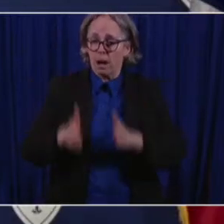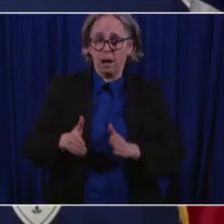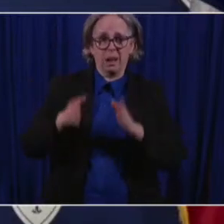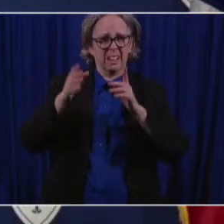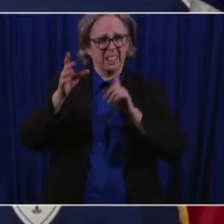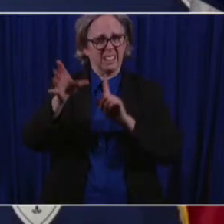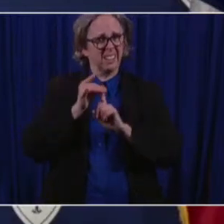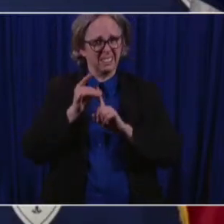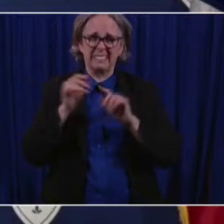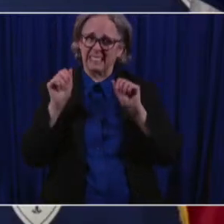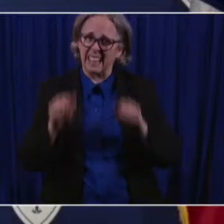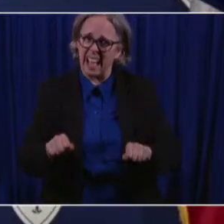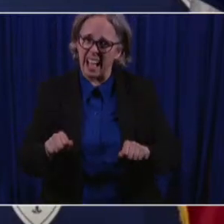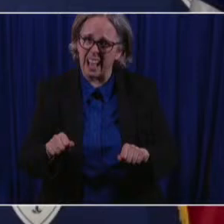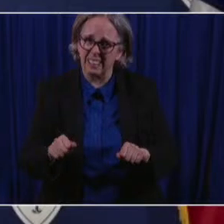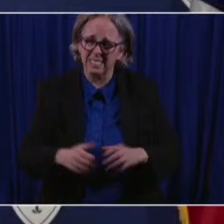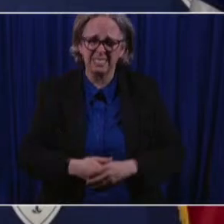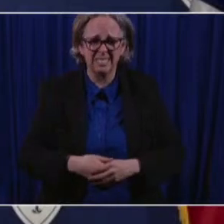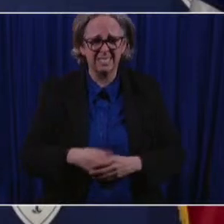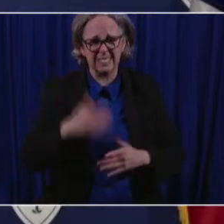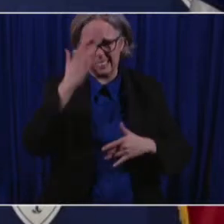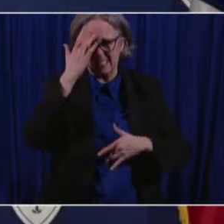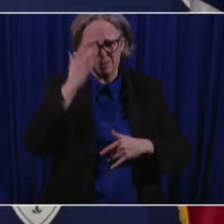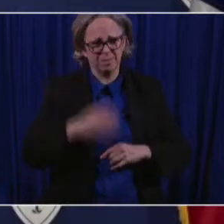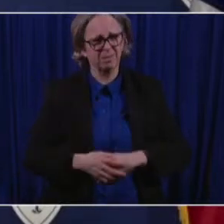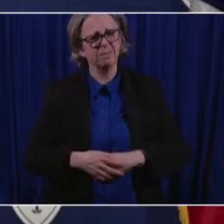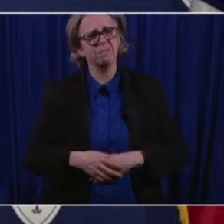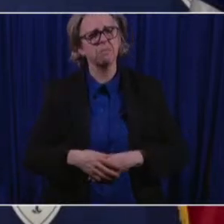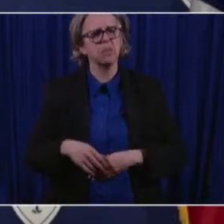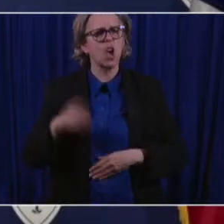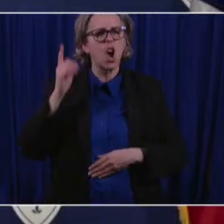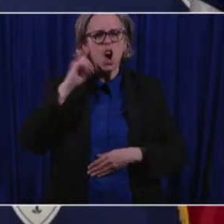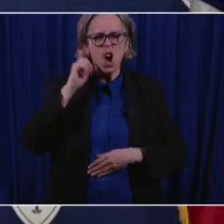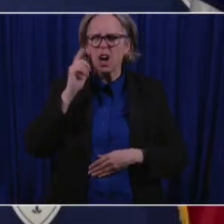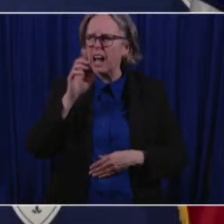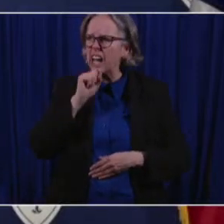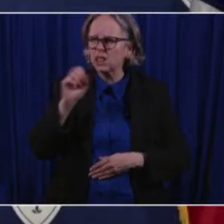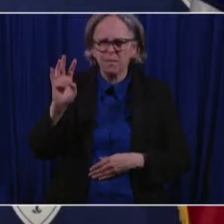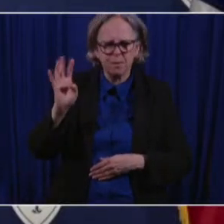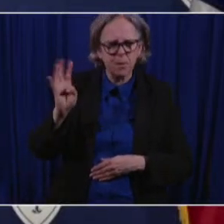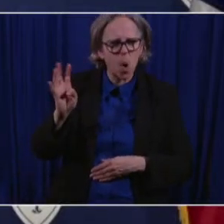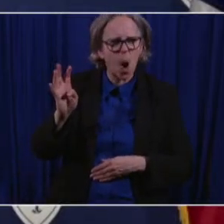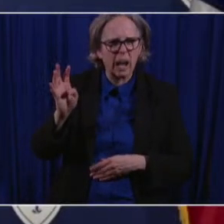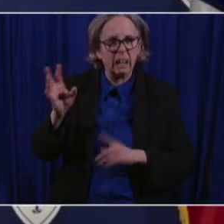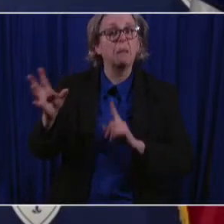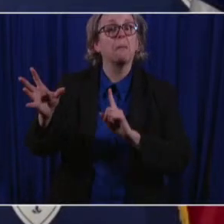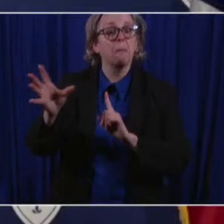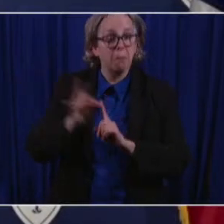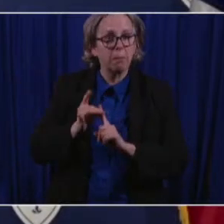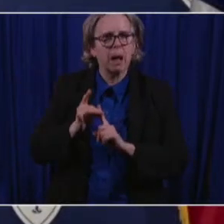someone who was 40-some years old and got it and has died from it. So,